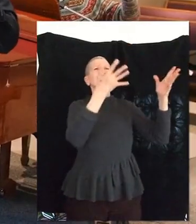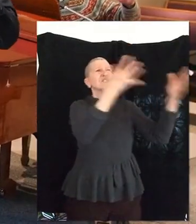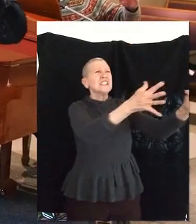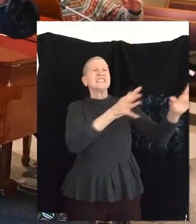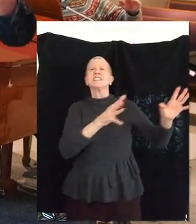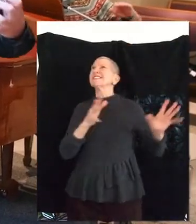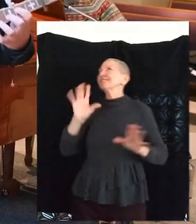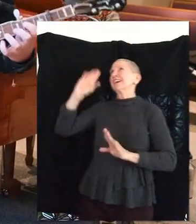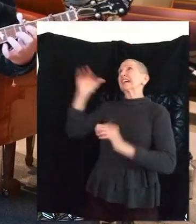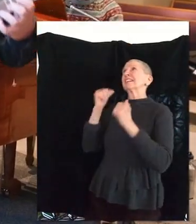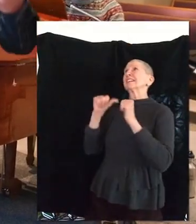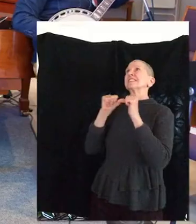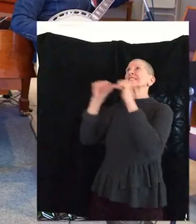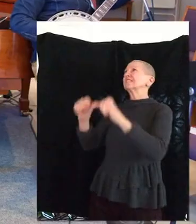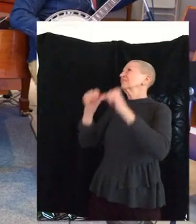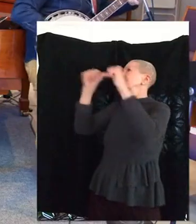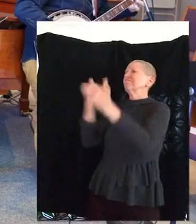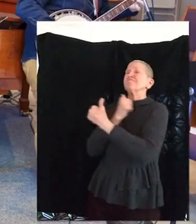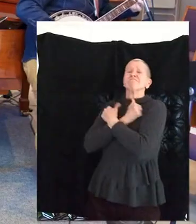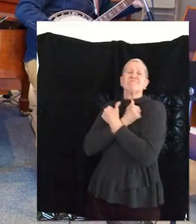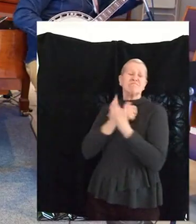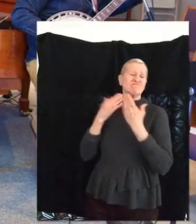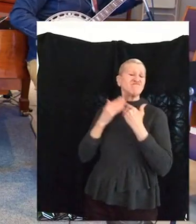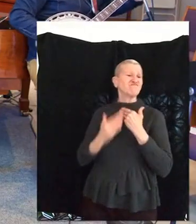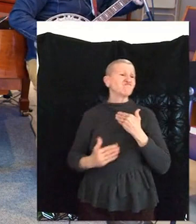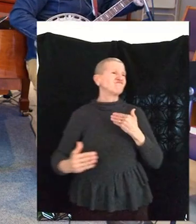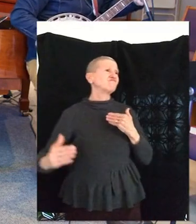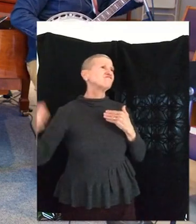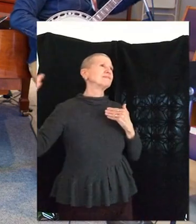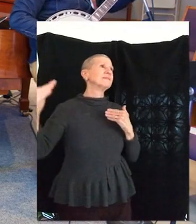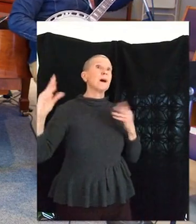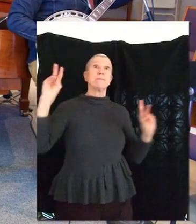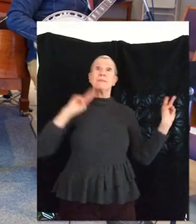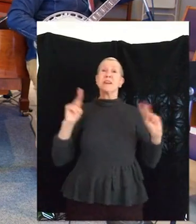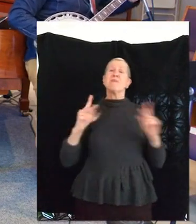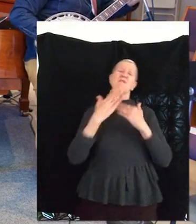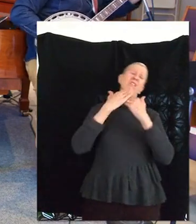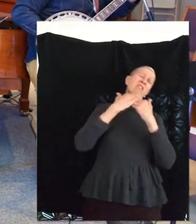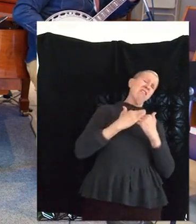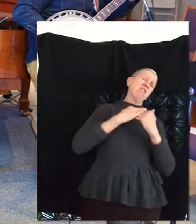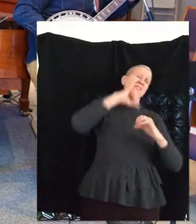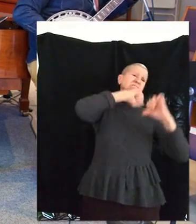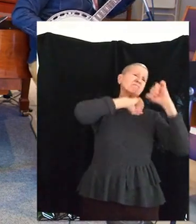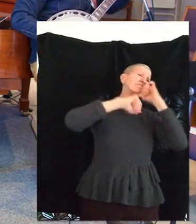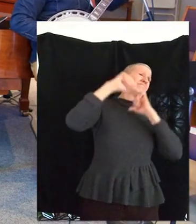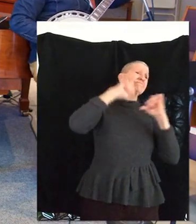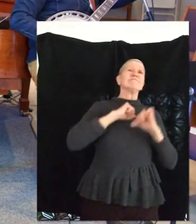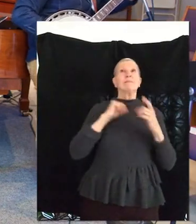is everlasting. For the down and out and the high and proud, God's love